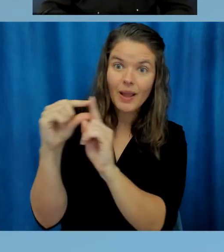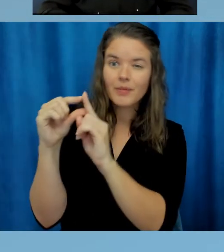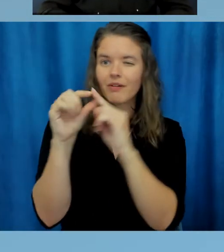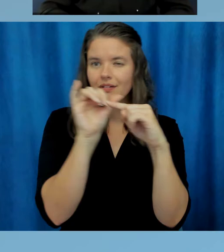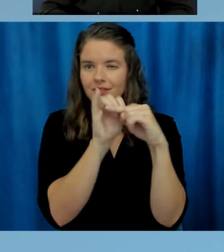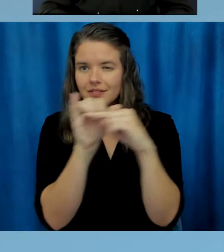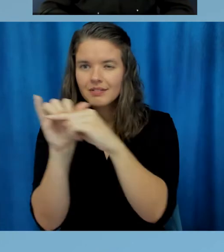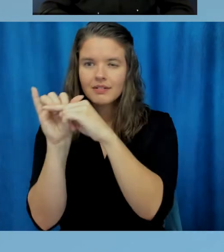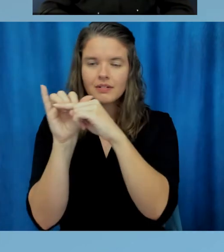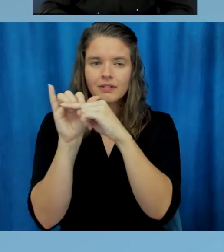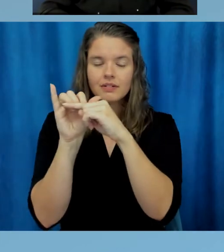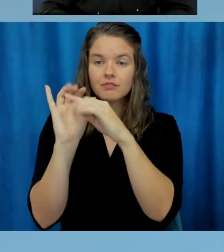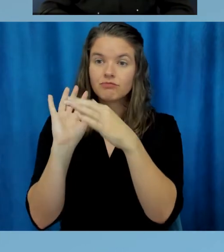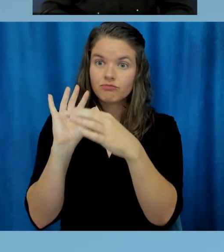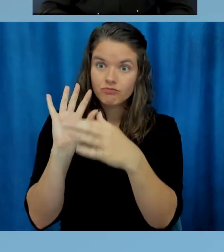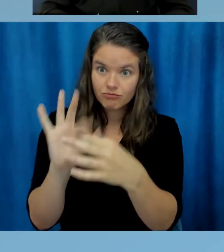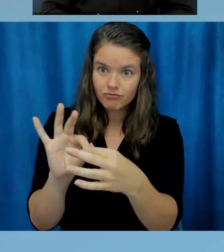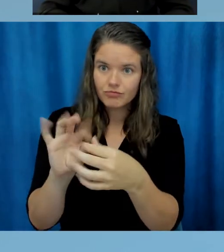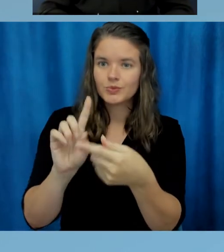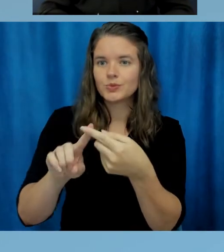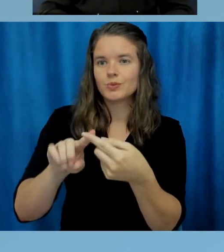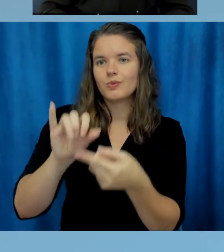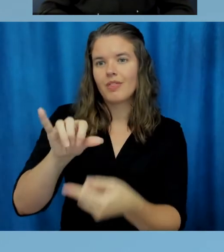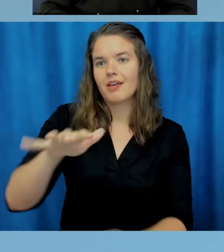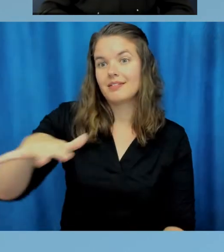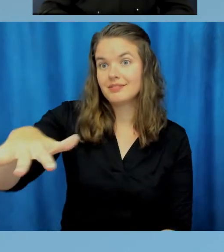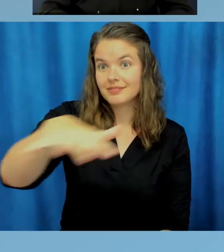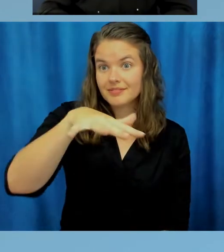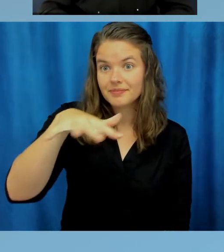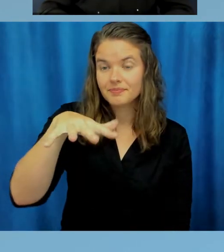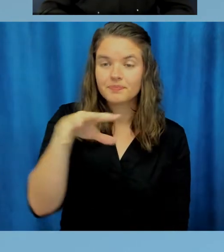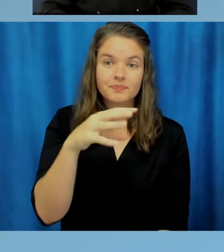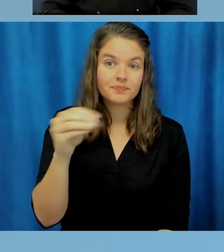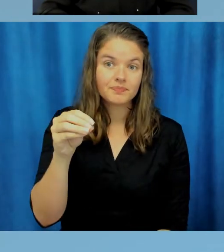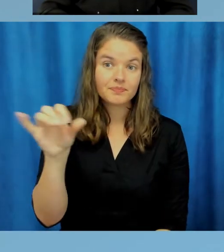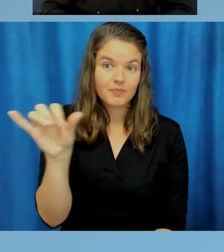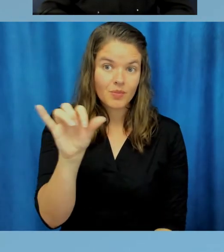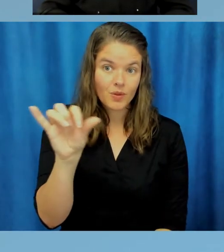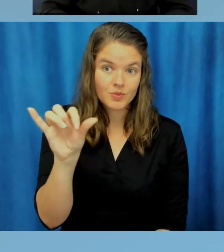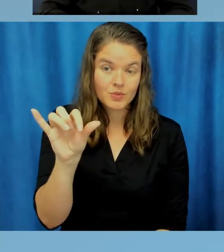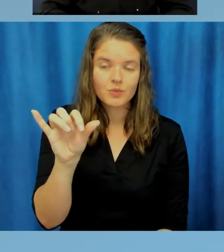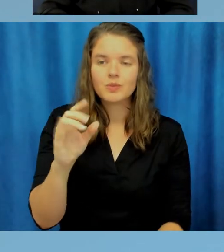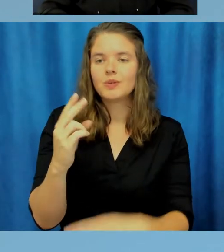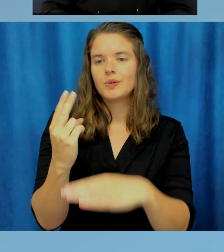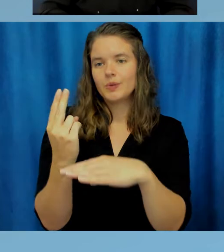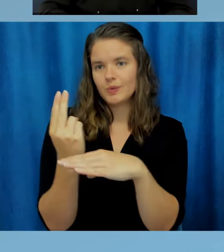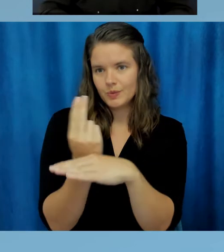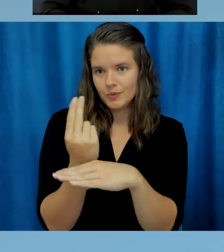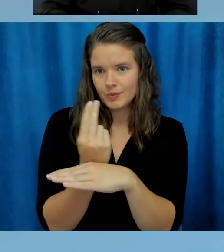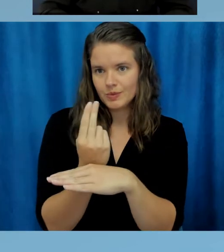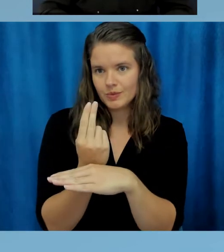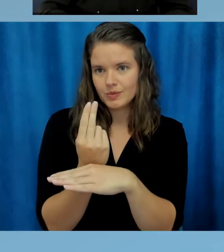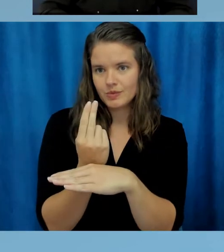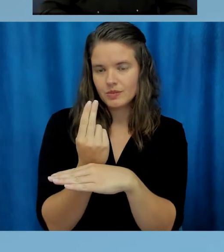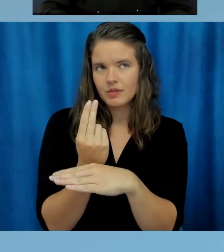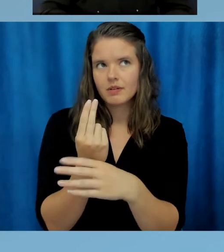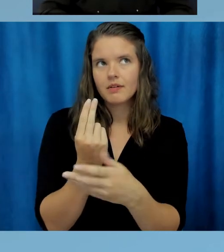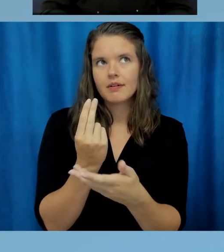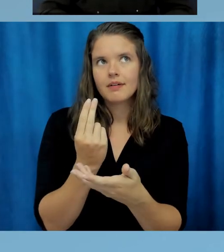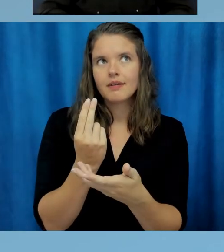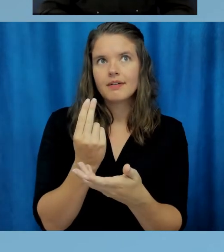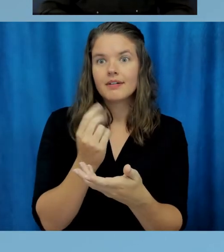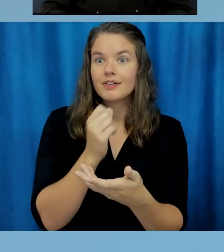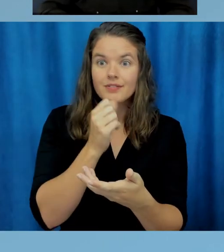vocabulary and terms that go into that setting. And also use